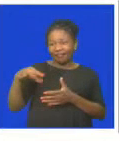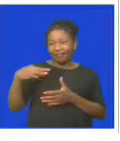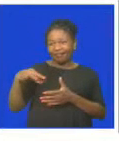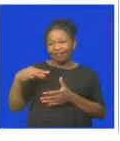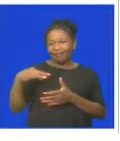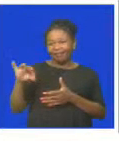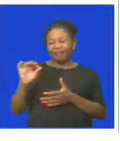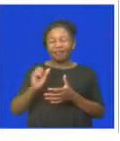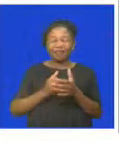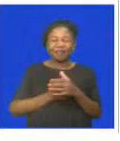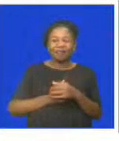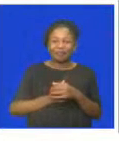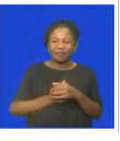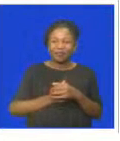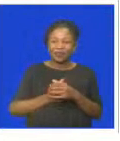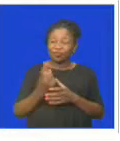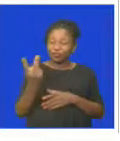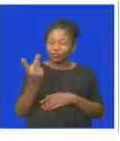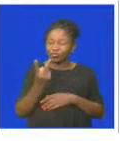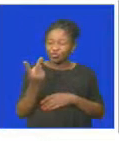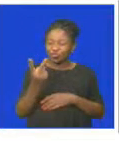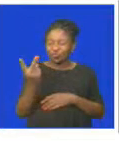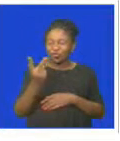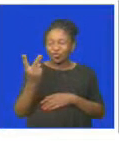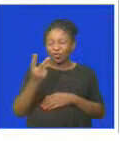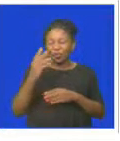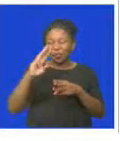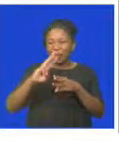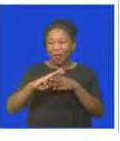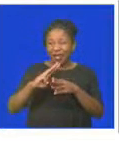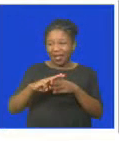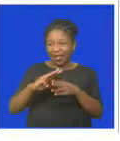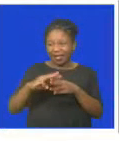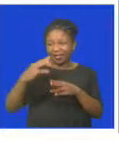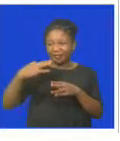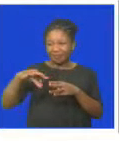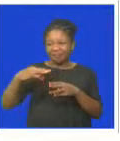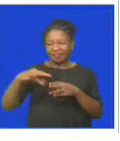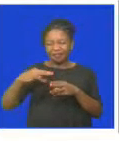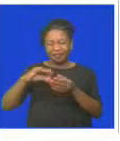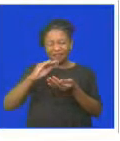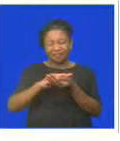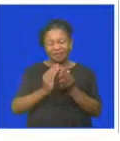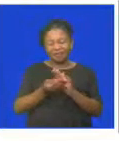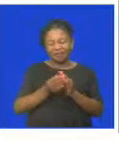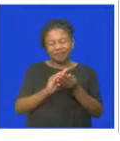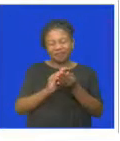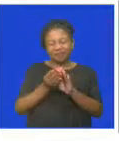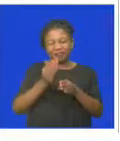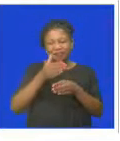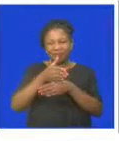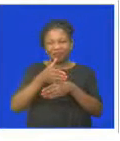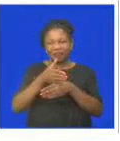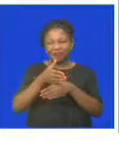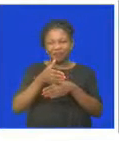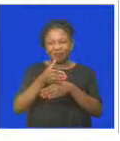people are bakers. They are baking. They are baking. Let's continue, my lovely learner.